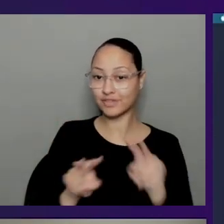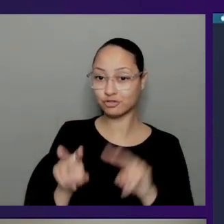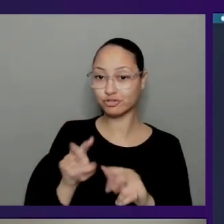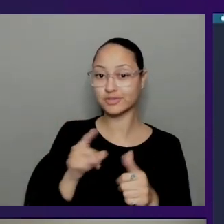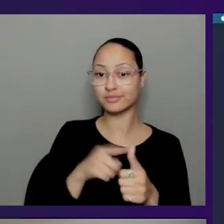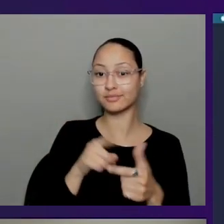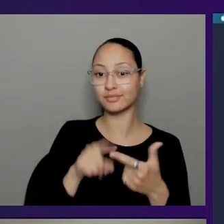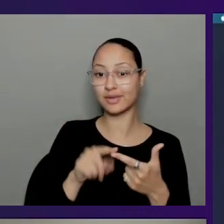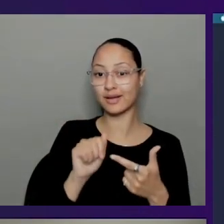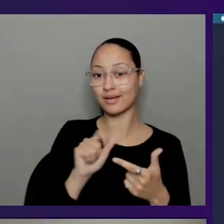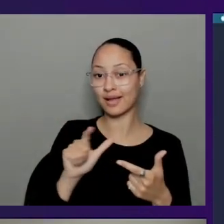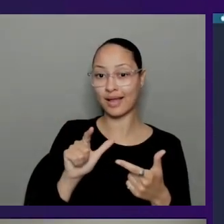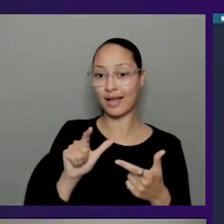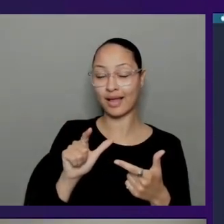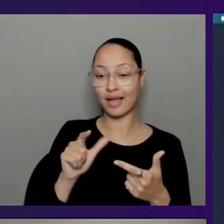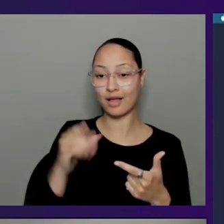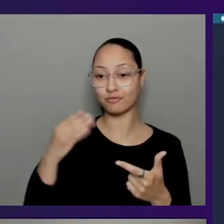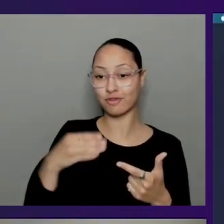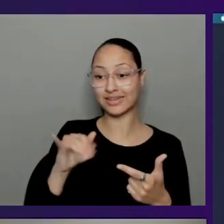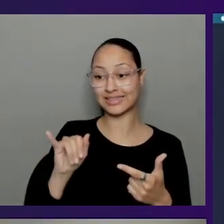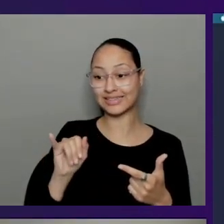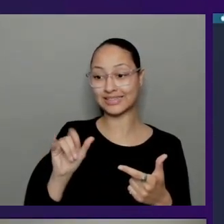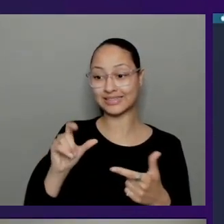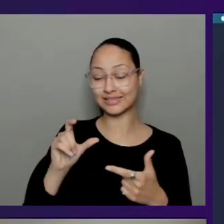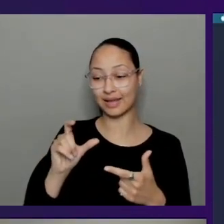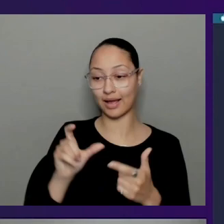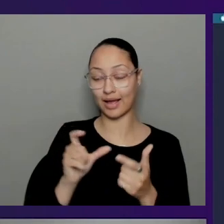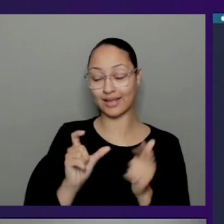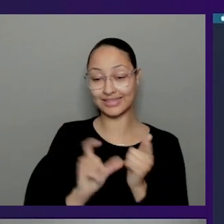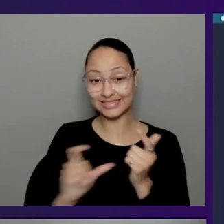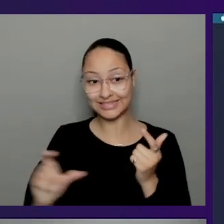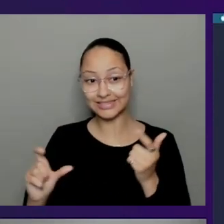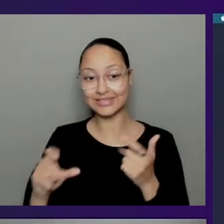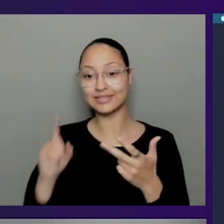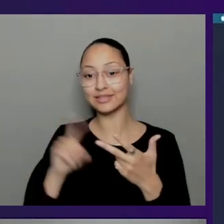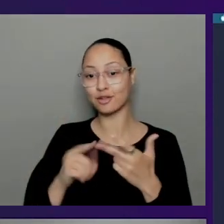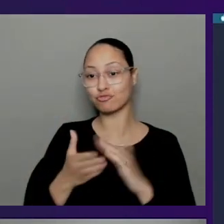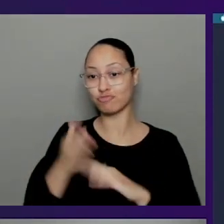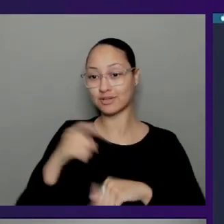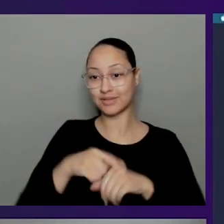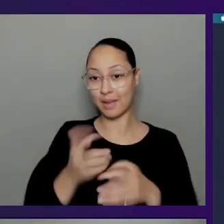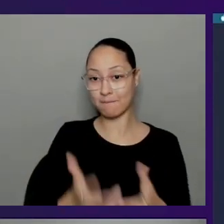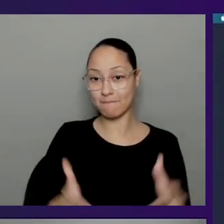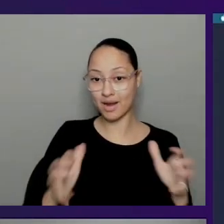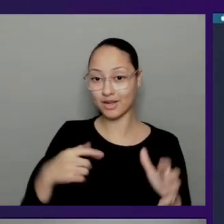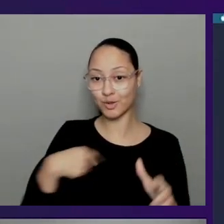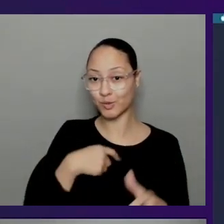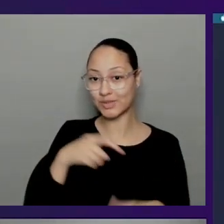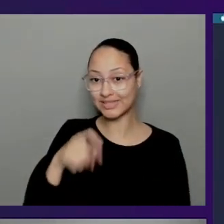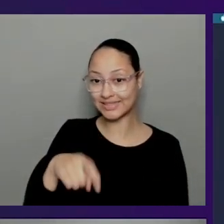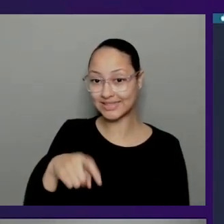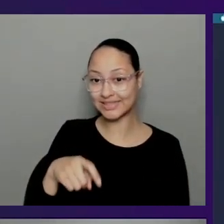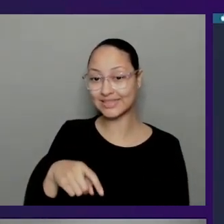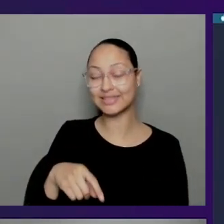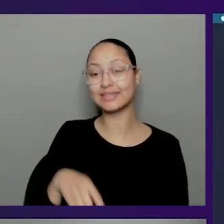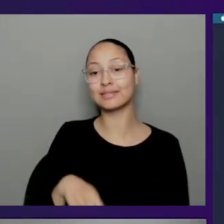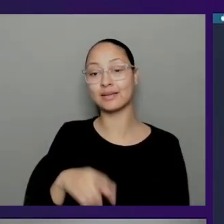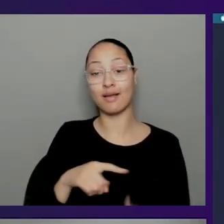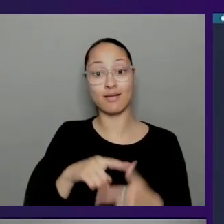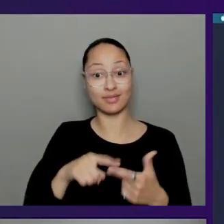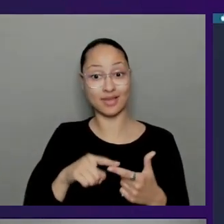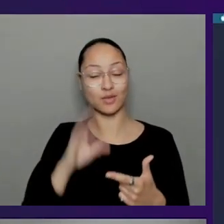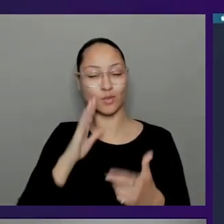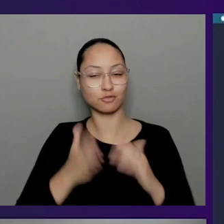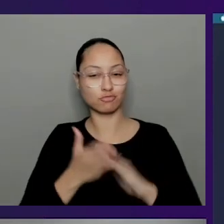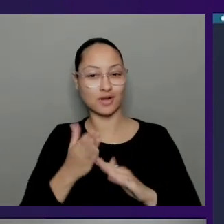instance, S3 buckets, the runtime environment we need, the code build environments. We'll then run our first